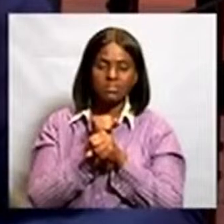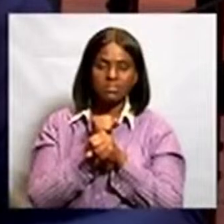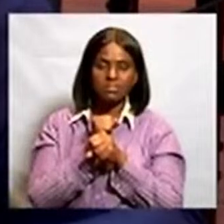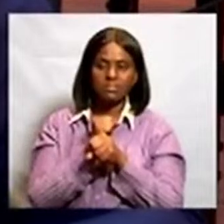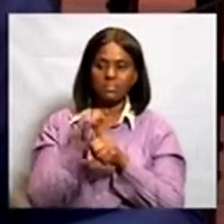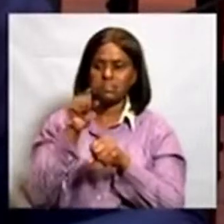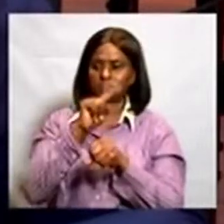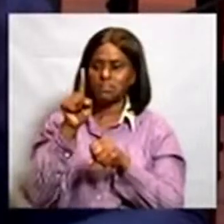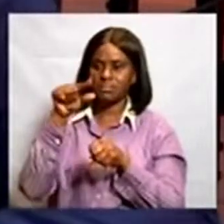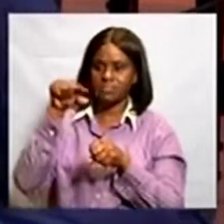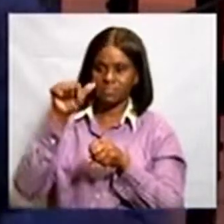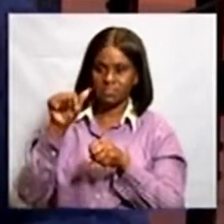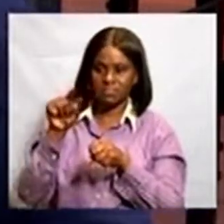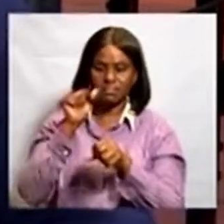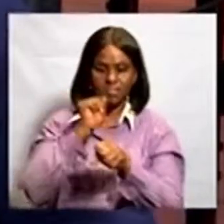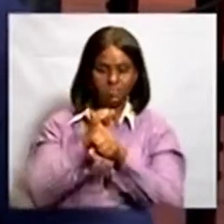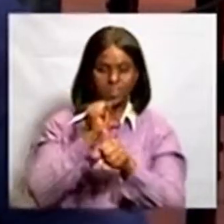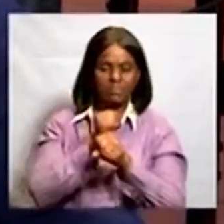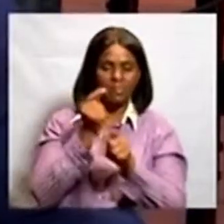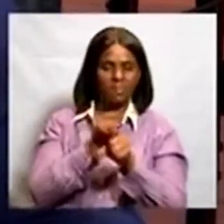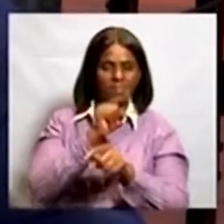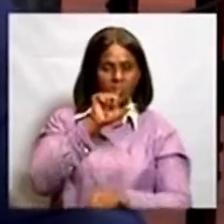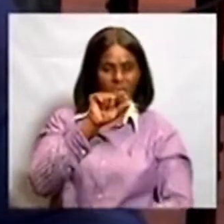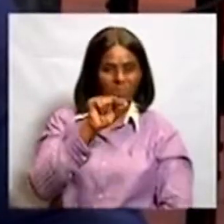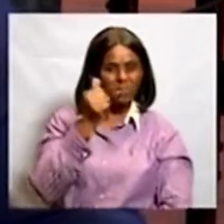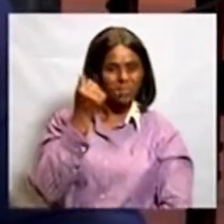since 2014.